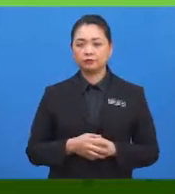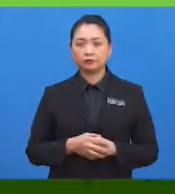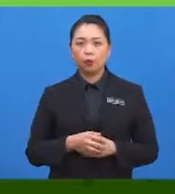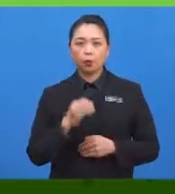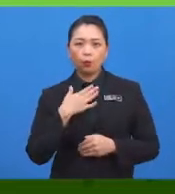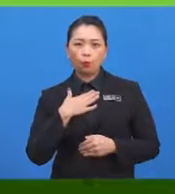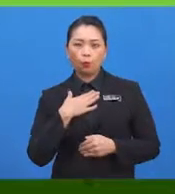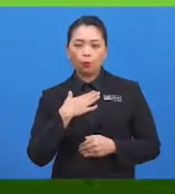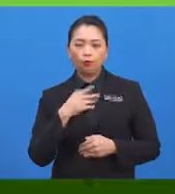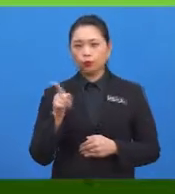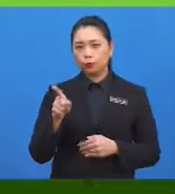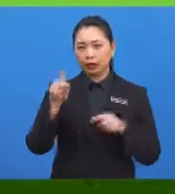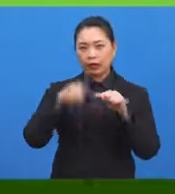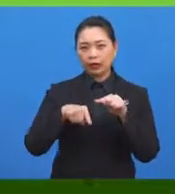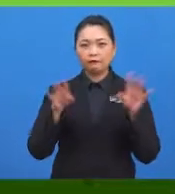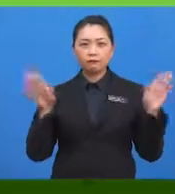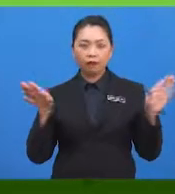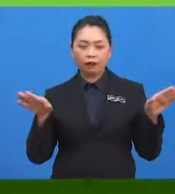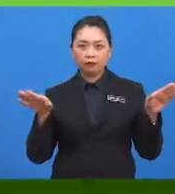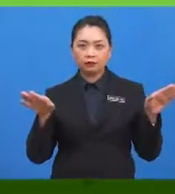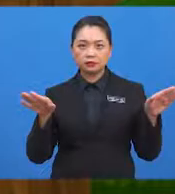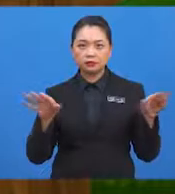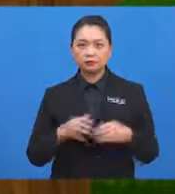no, you can't fly.